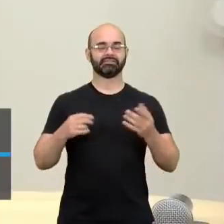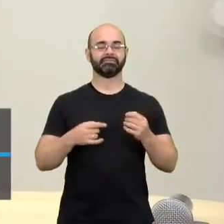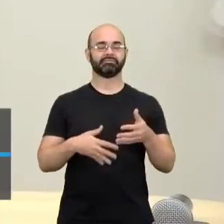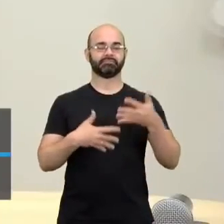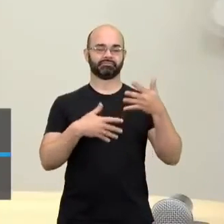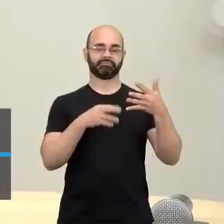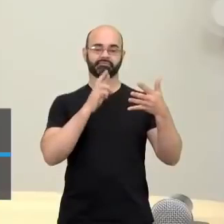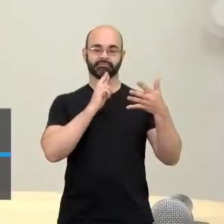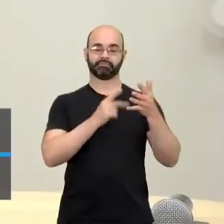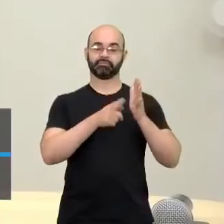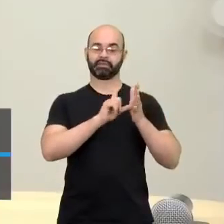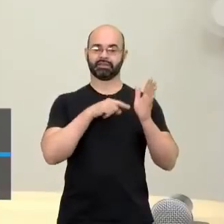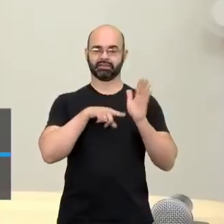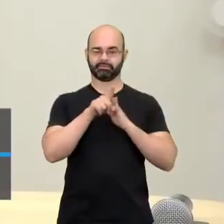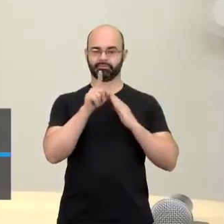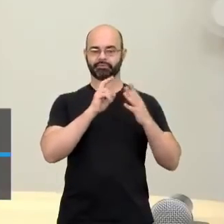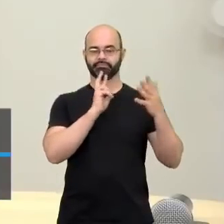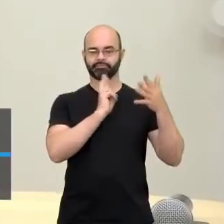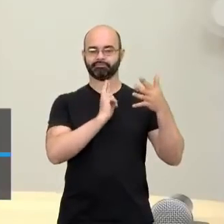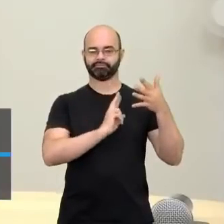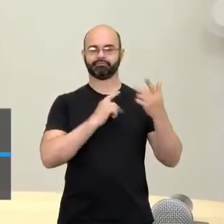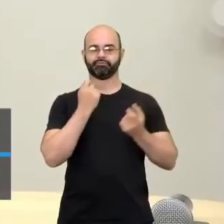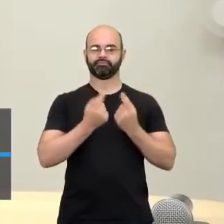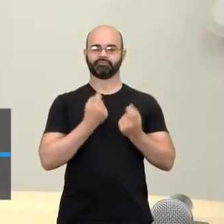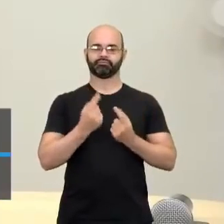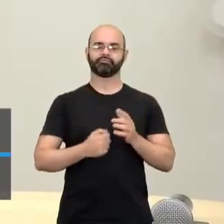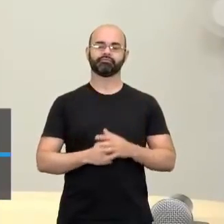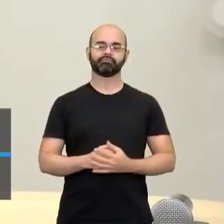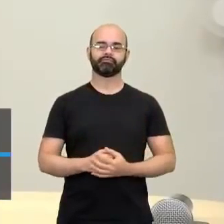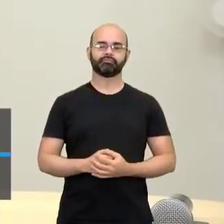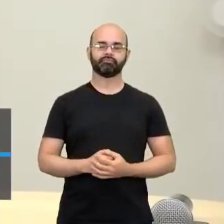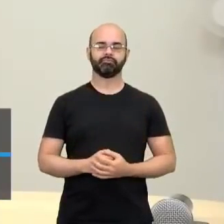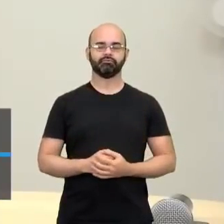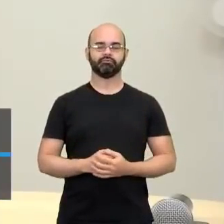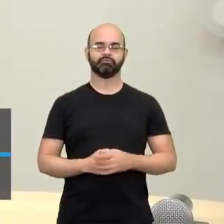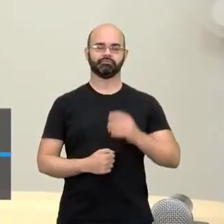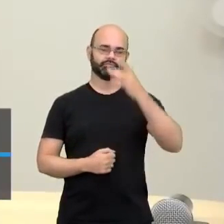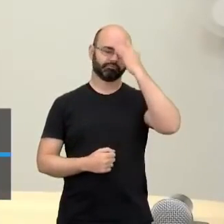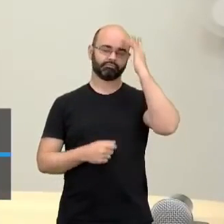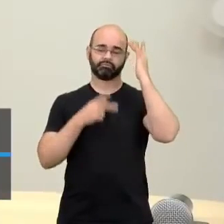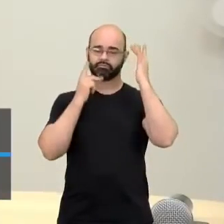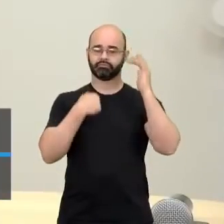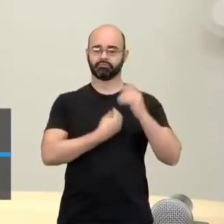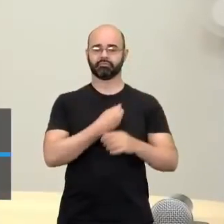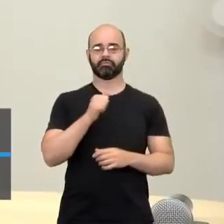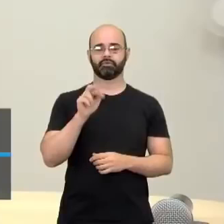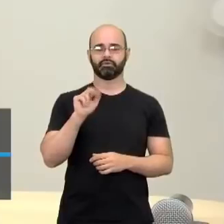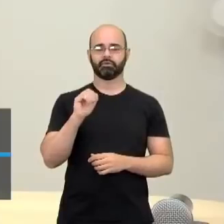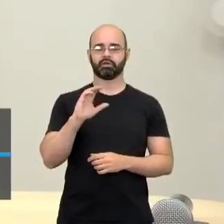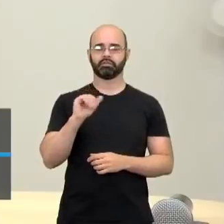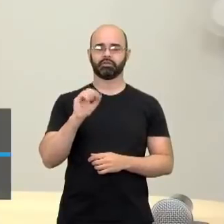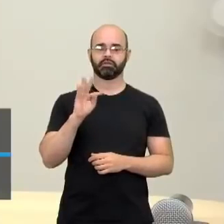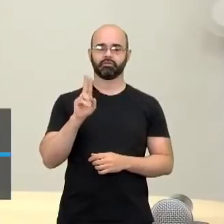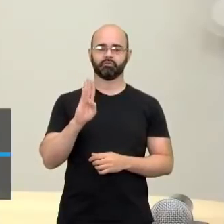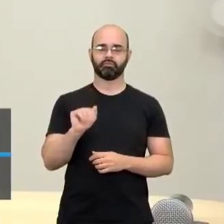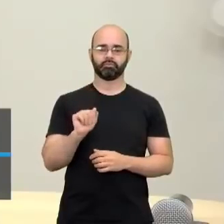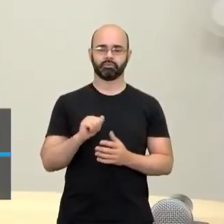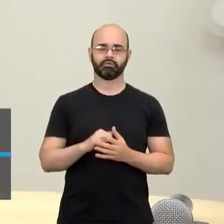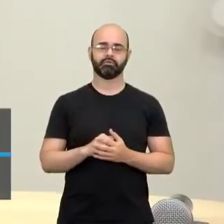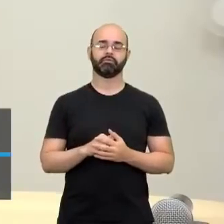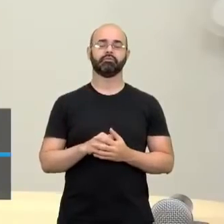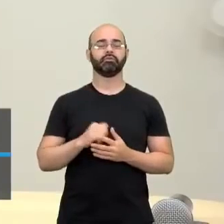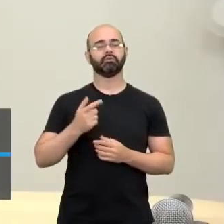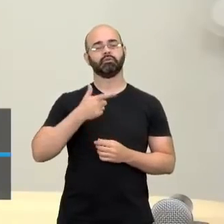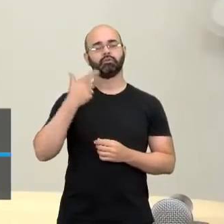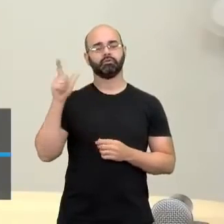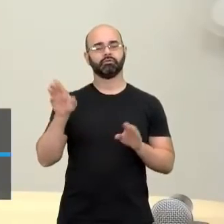from the previous question, and we have there people, I live in Araçatuba, and I live in Diadema. A